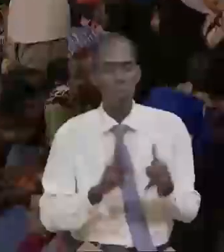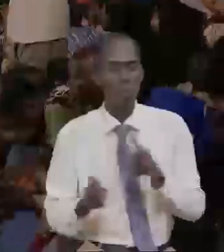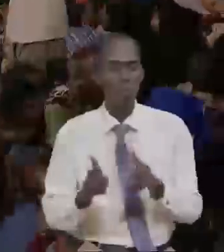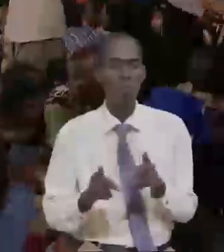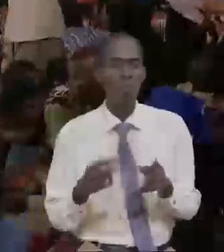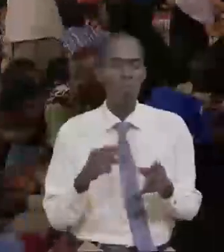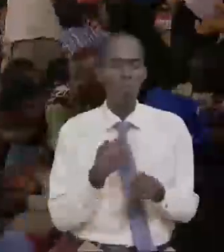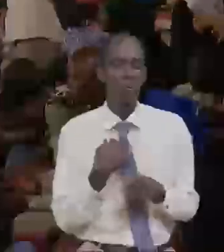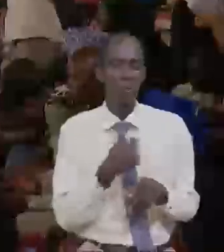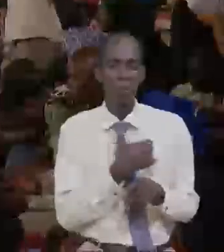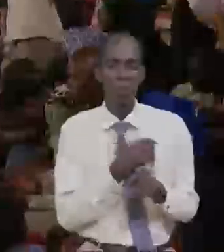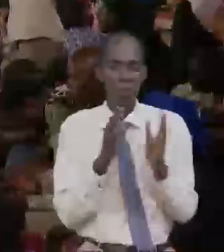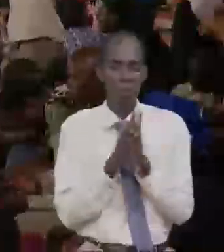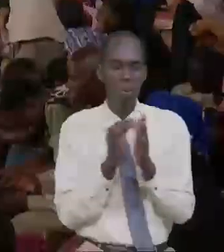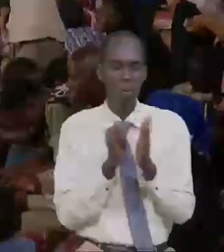Jesus' name.